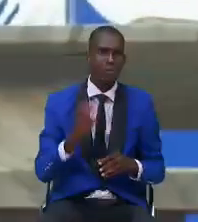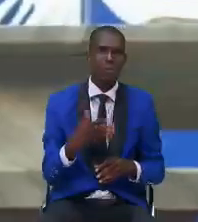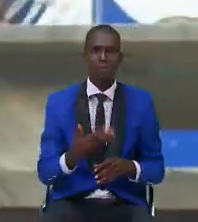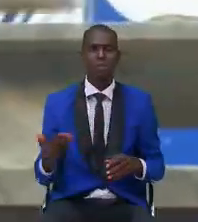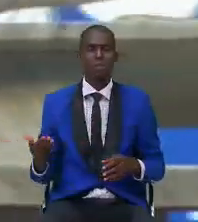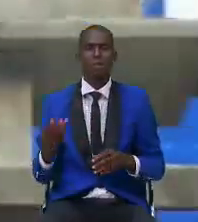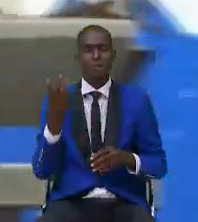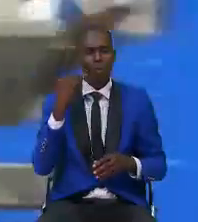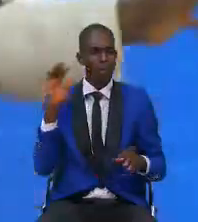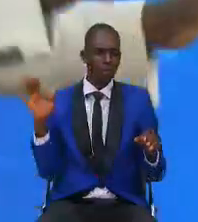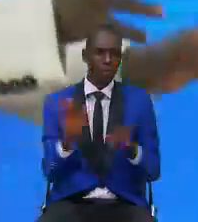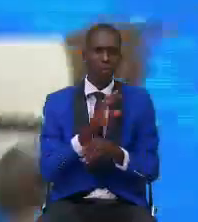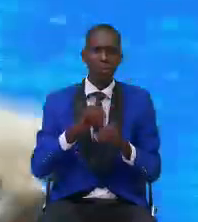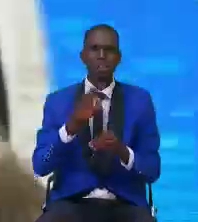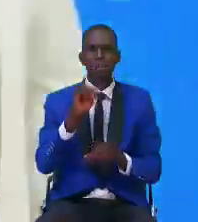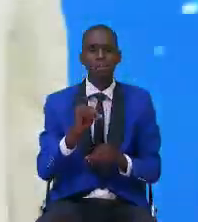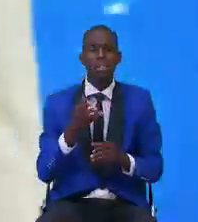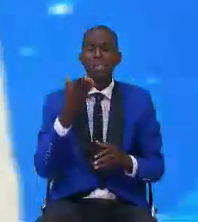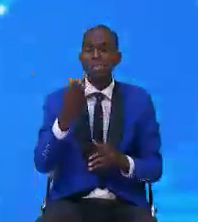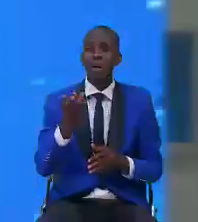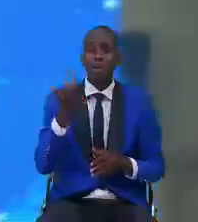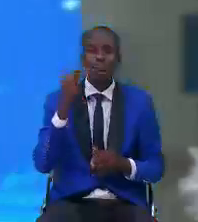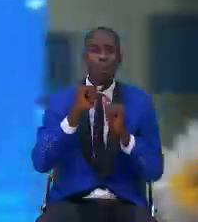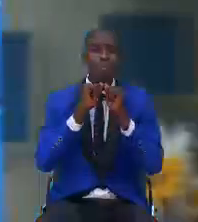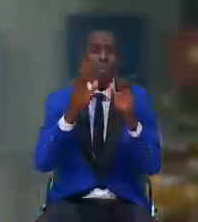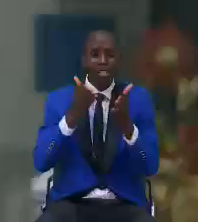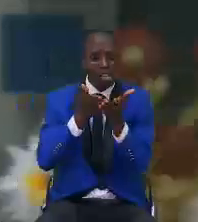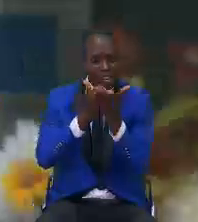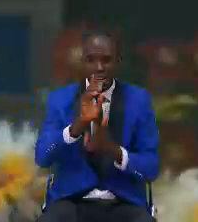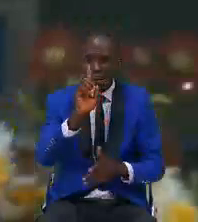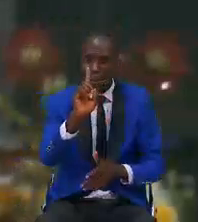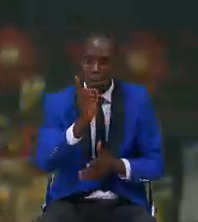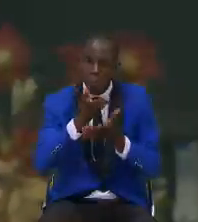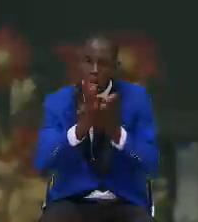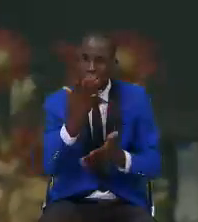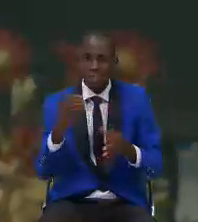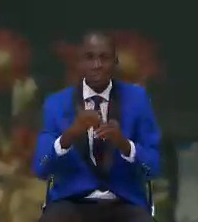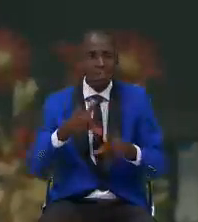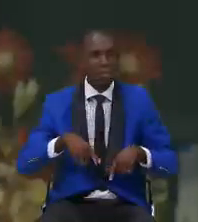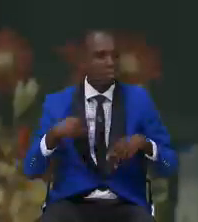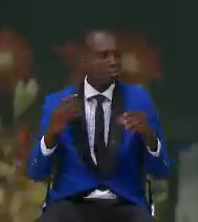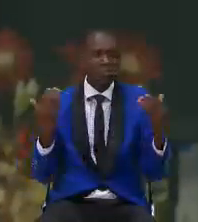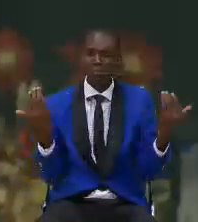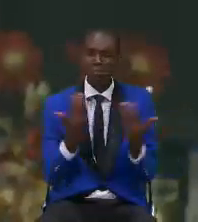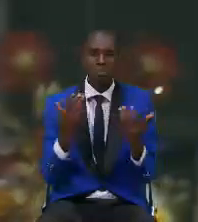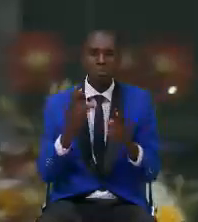paganism, and the life of society. There was nothing right in his life. outwardly, completely.